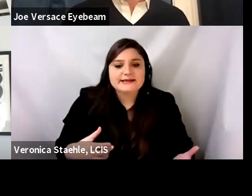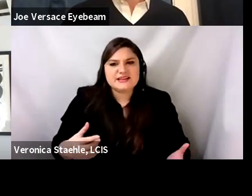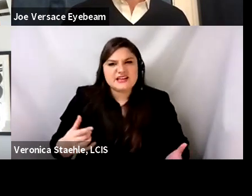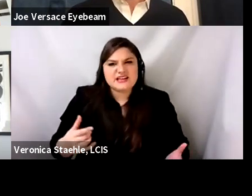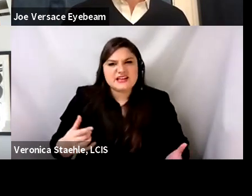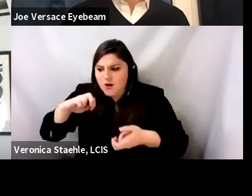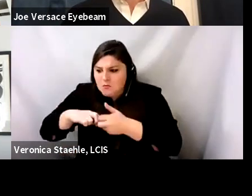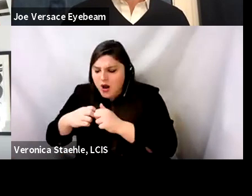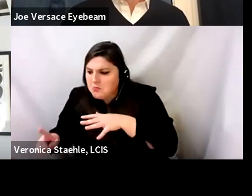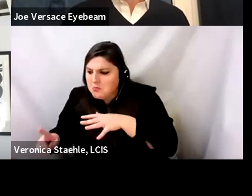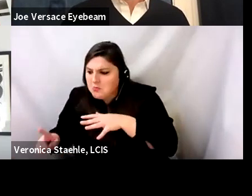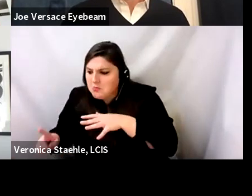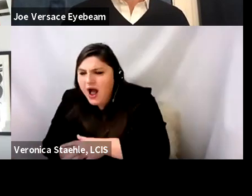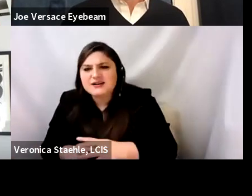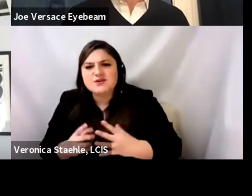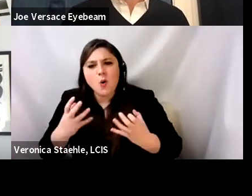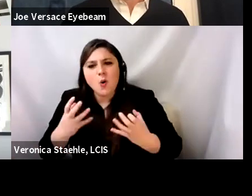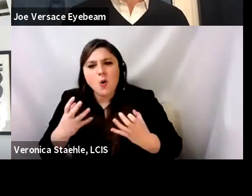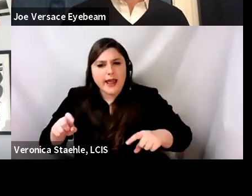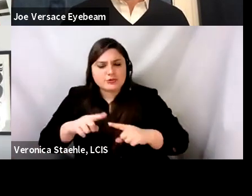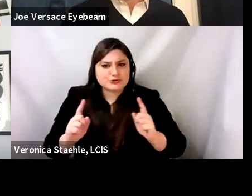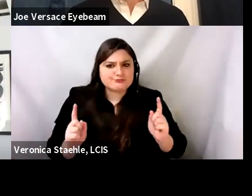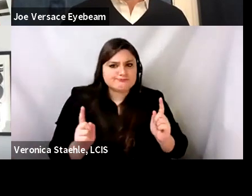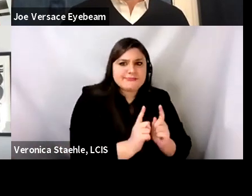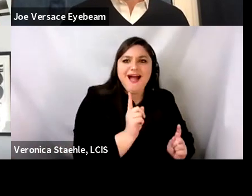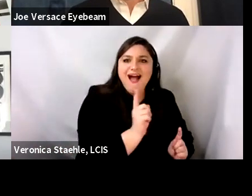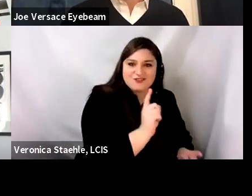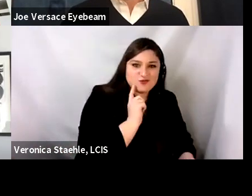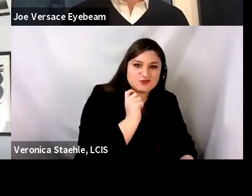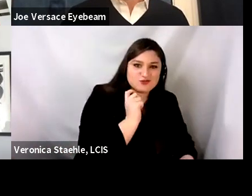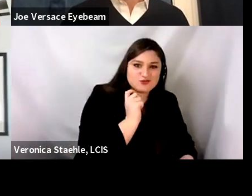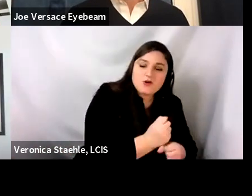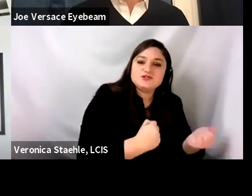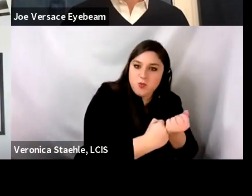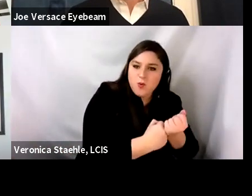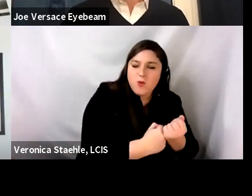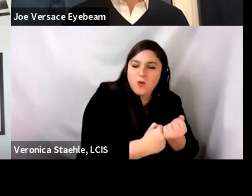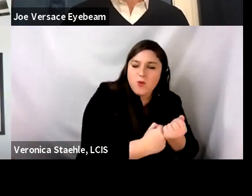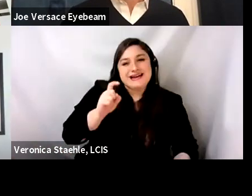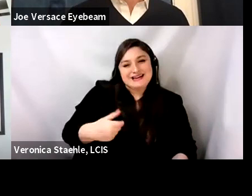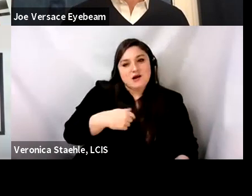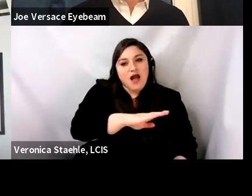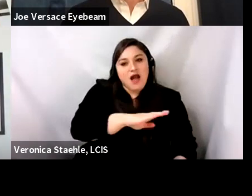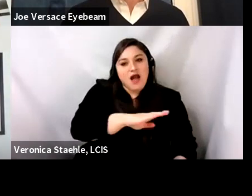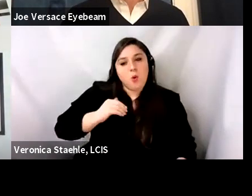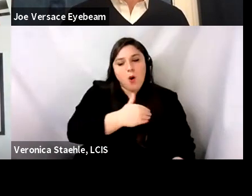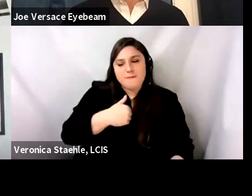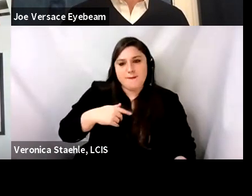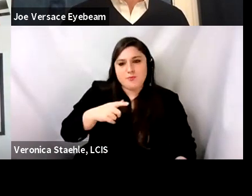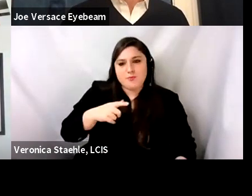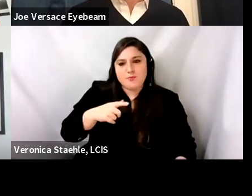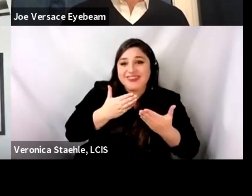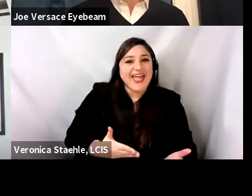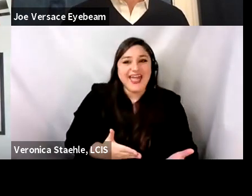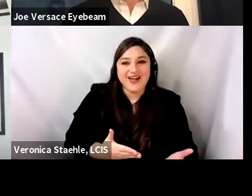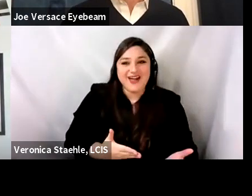of sustaining element is always there and literally just, you know, has your back, like that's huge. And I think that's kind